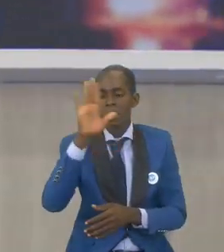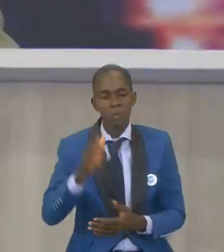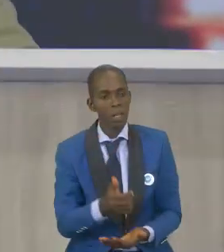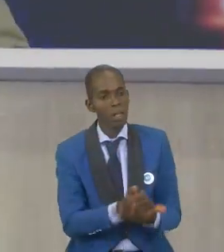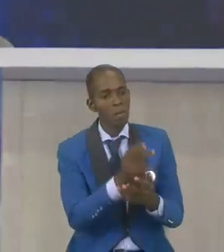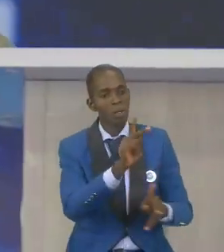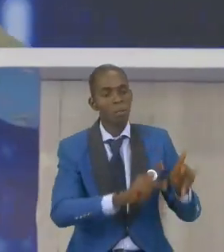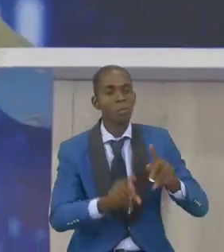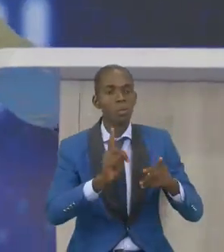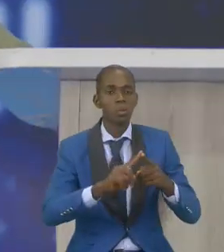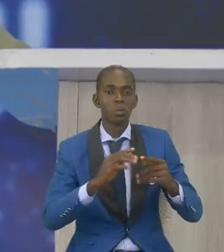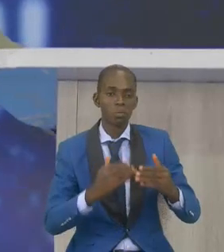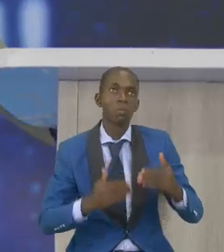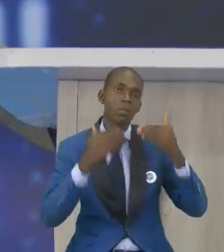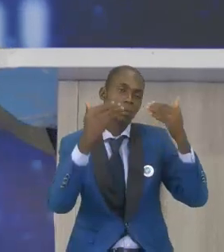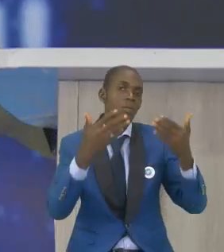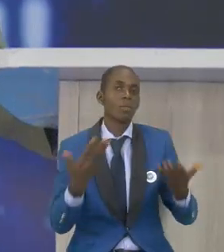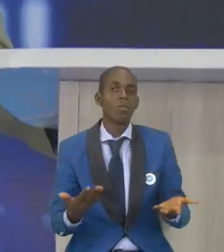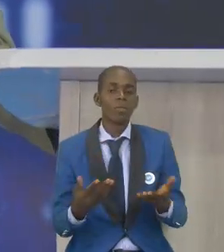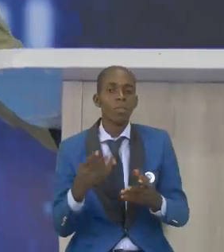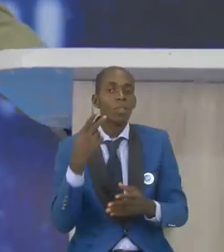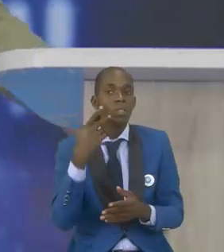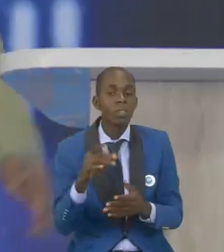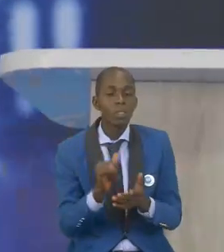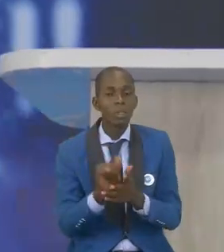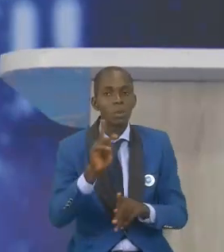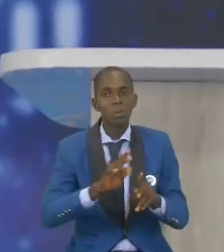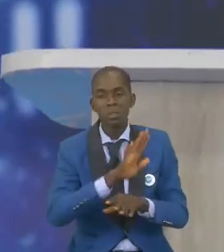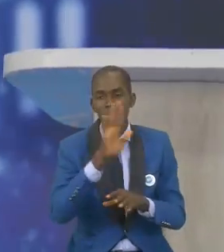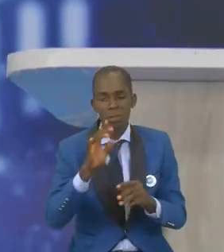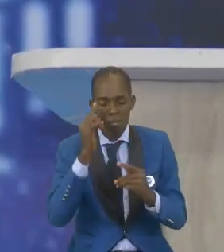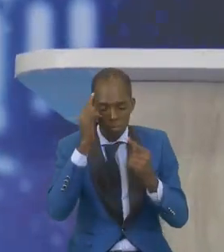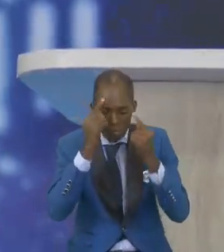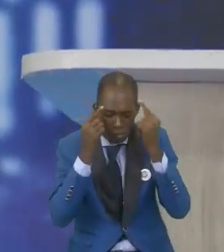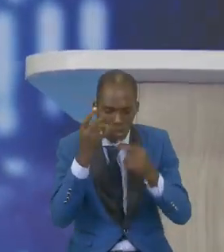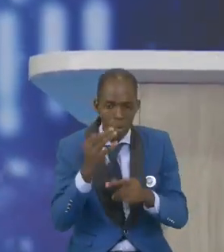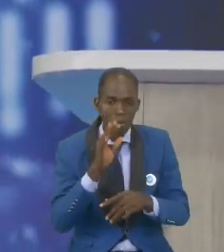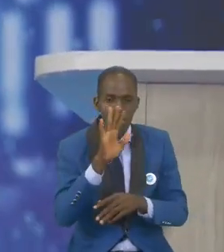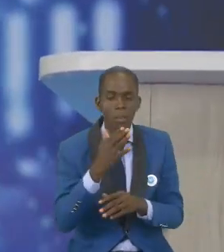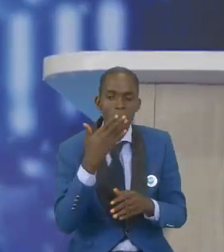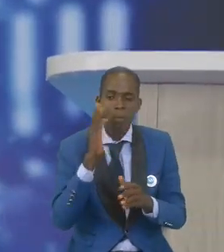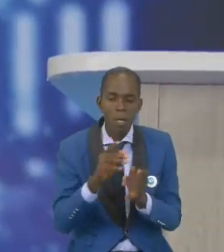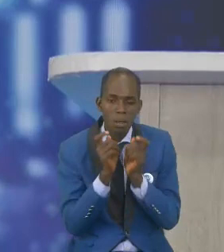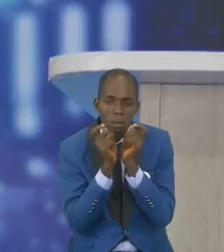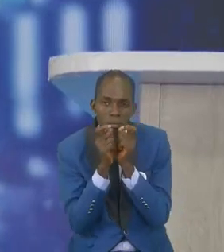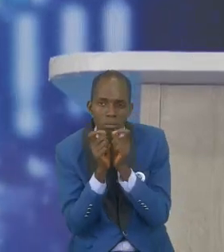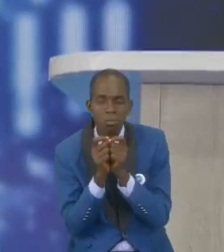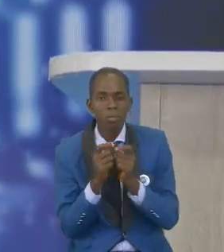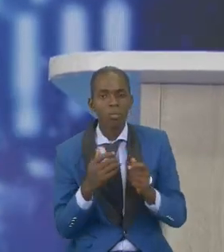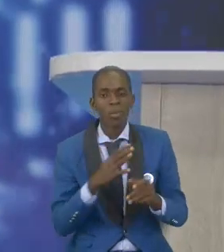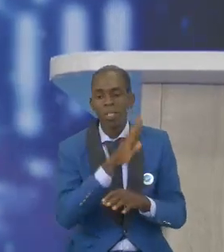not think. They do not think of their conspiracy. They do not think of their